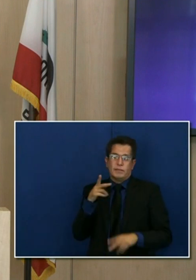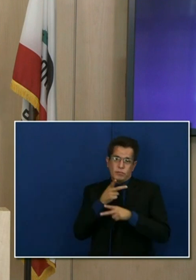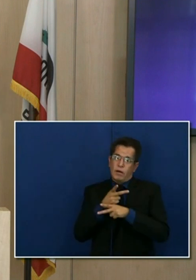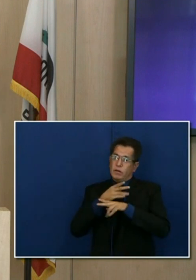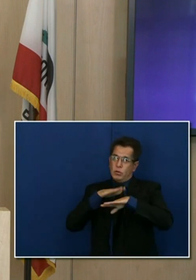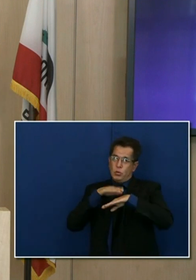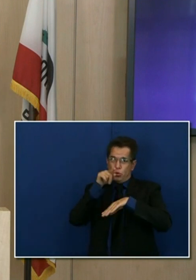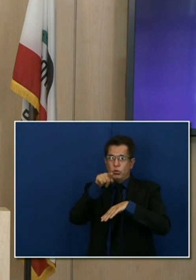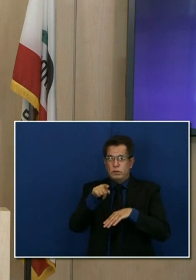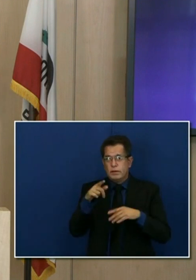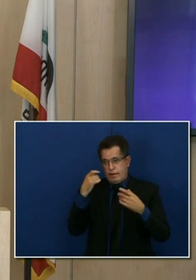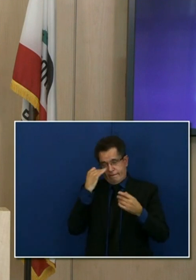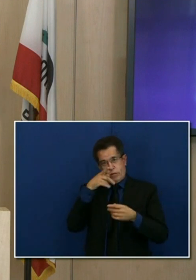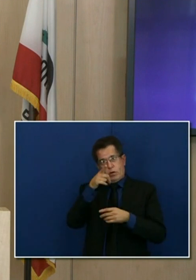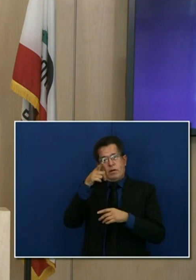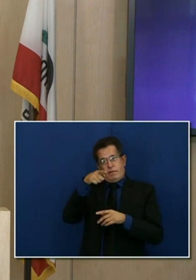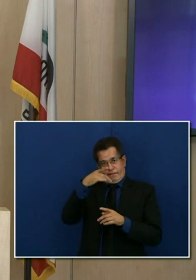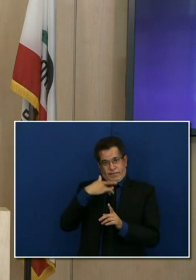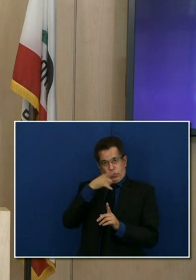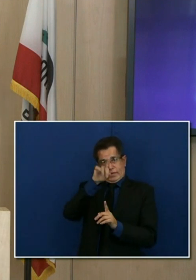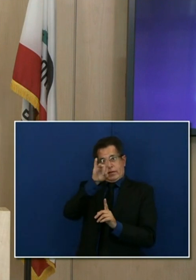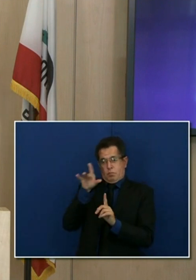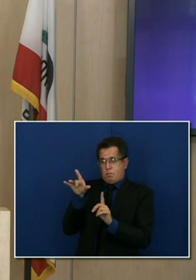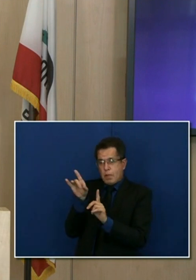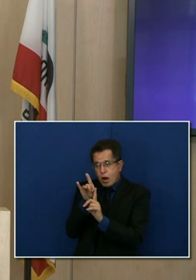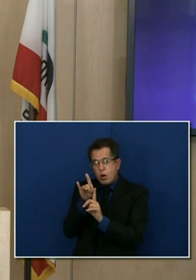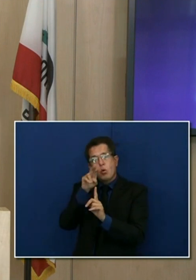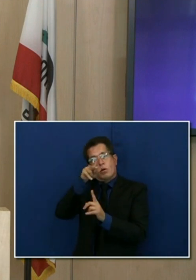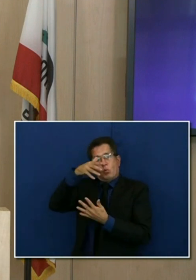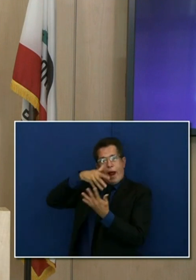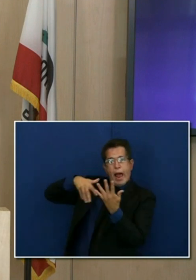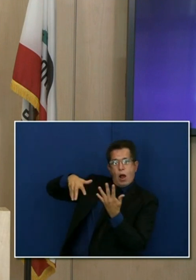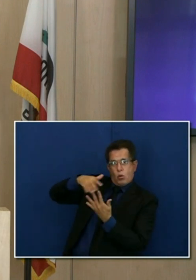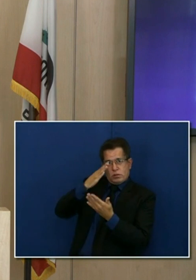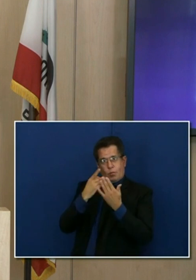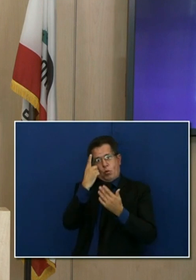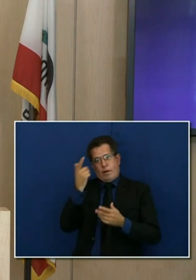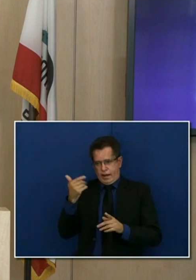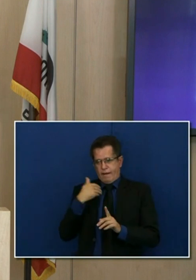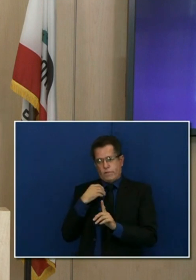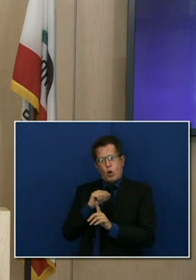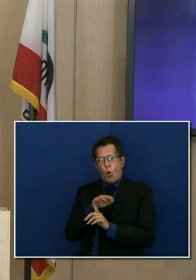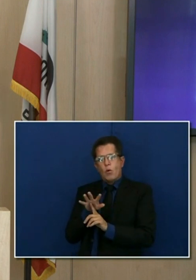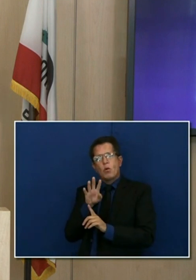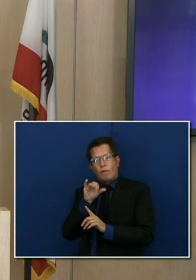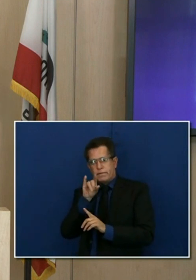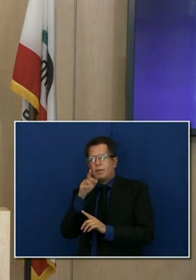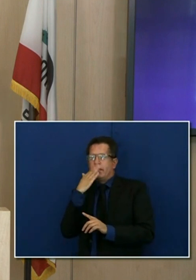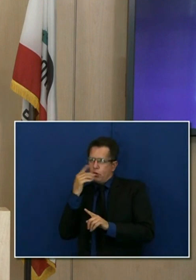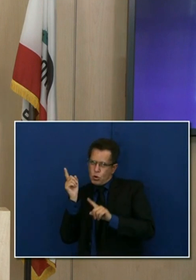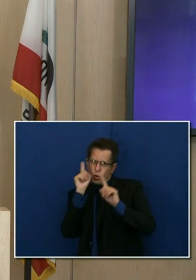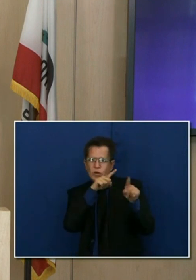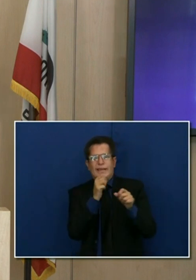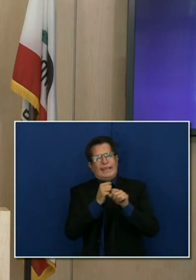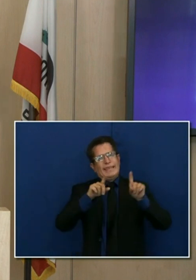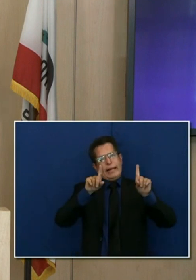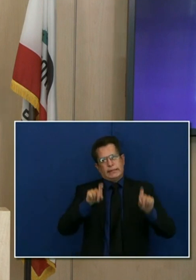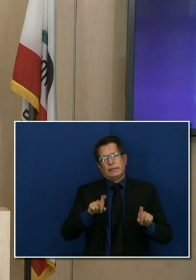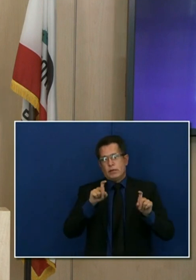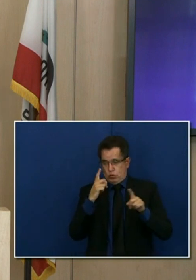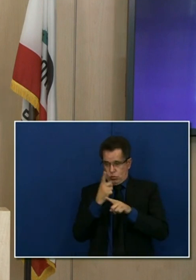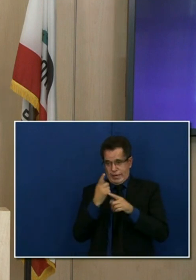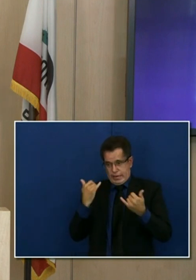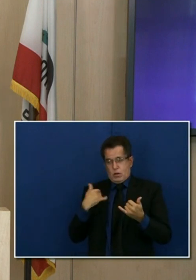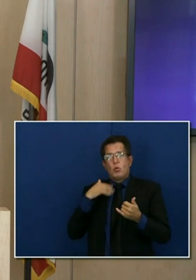COVID-19, please get tested. This week we'll be opening up a new testing site in Imperial Beach in